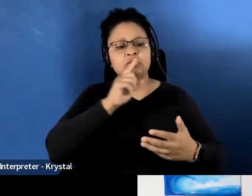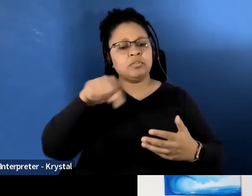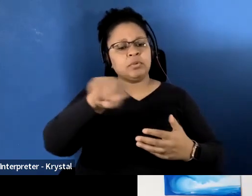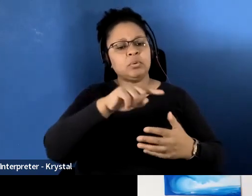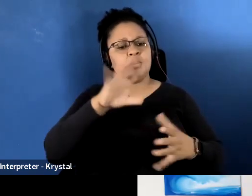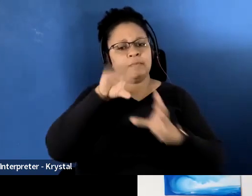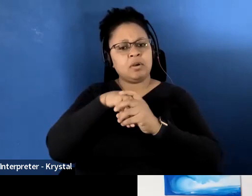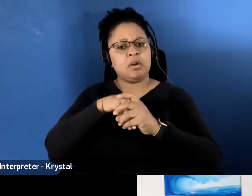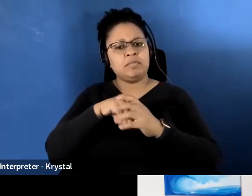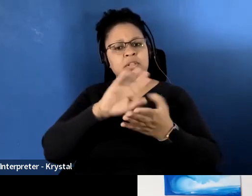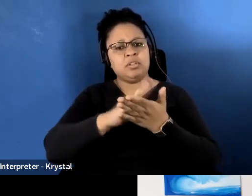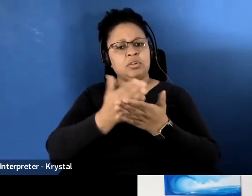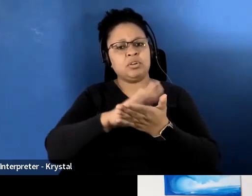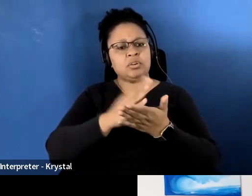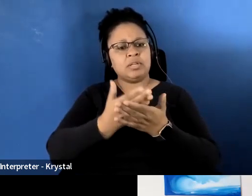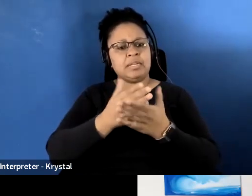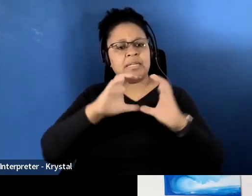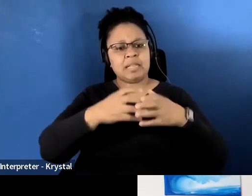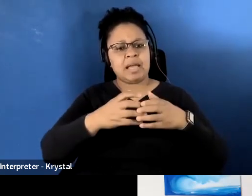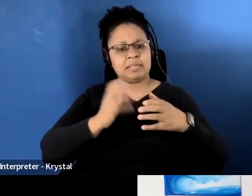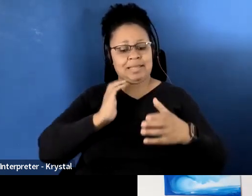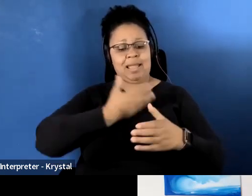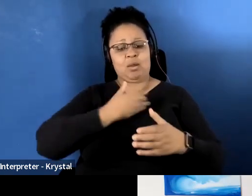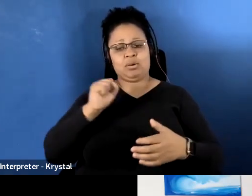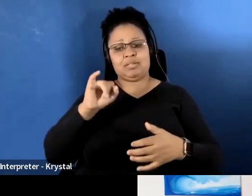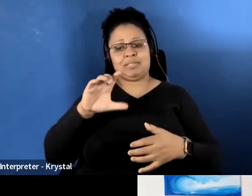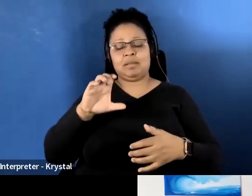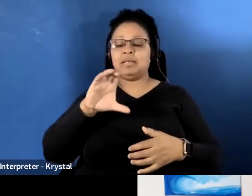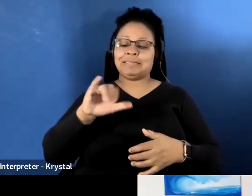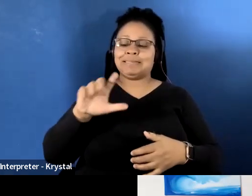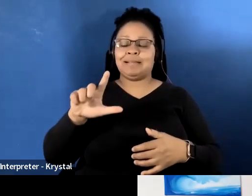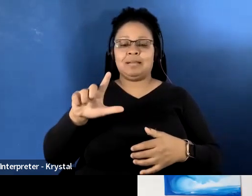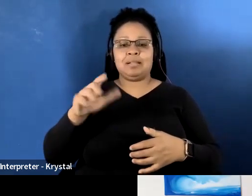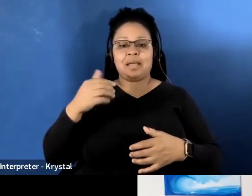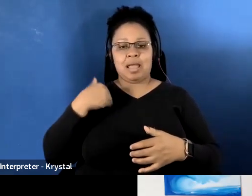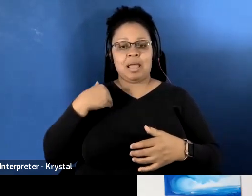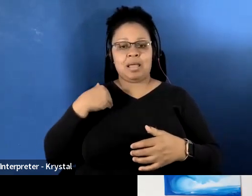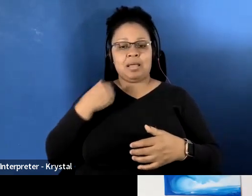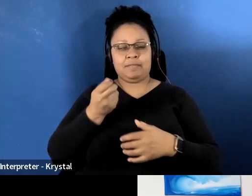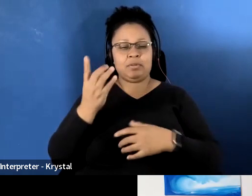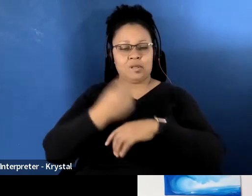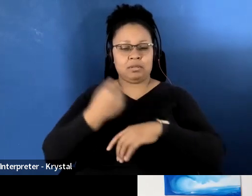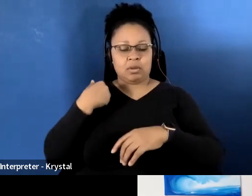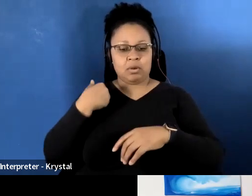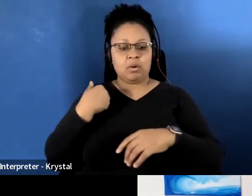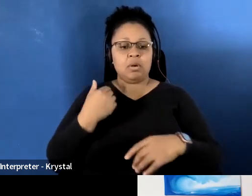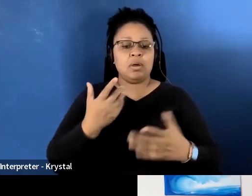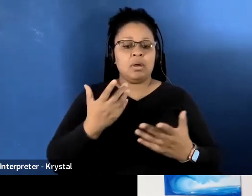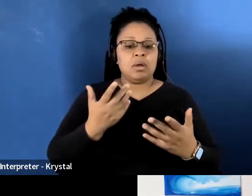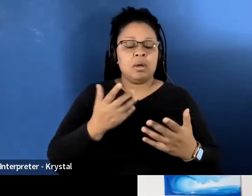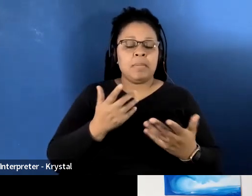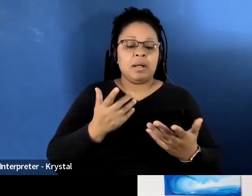that Arcel put on a few days ago here at April, but one of the things is working with your